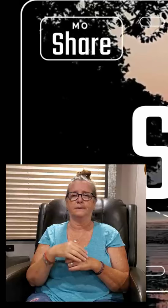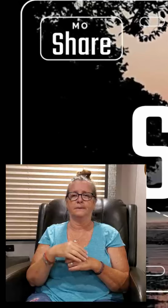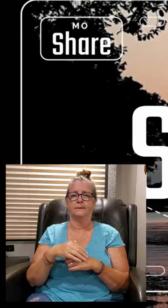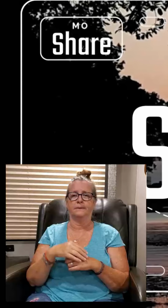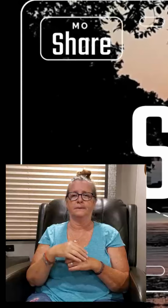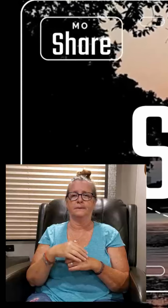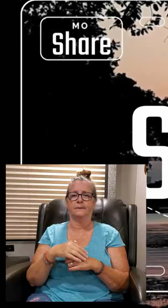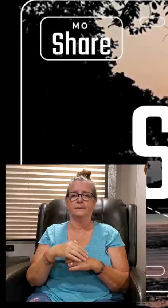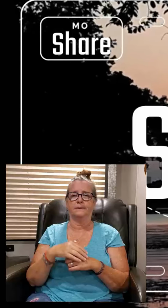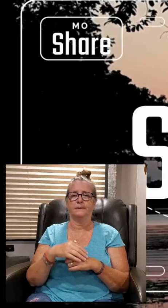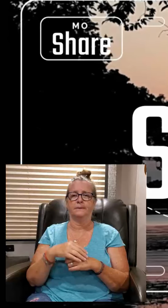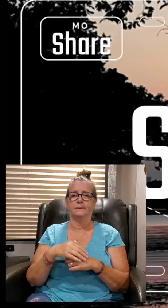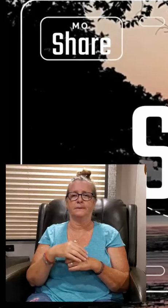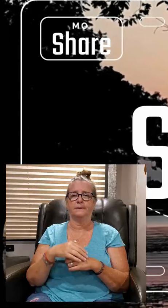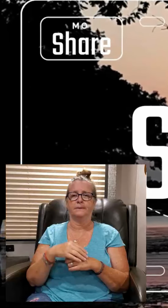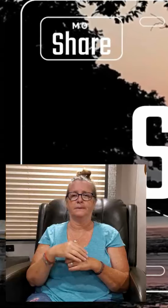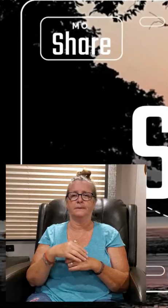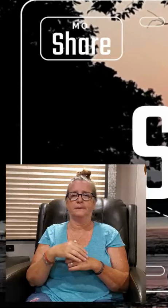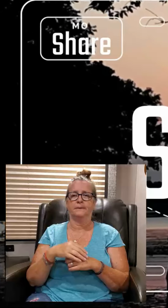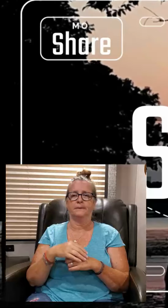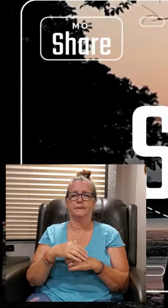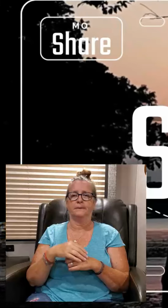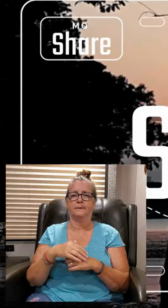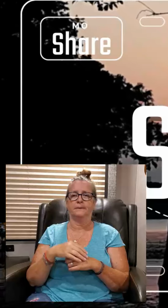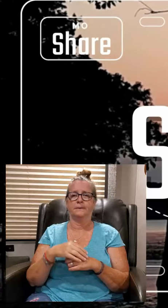video. All right, let's keep going.